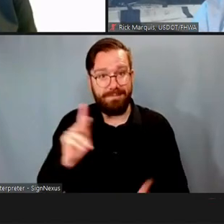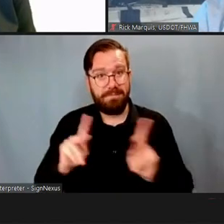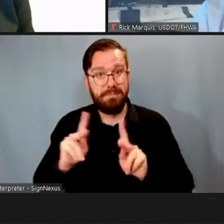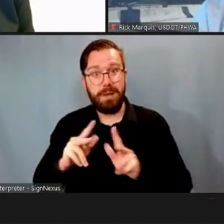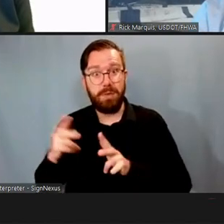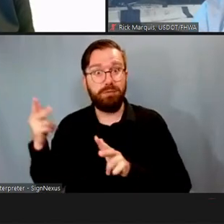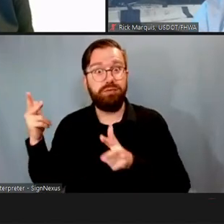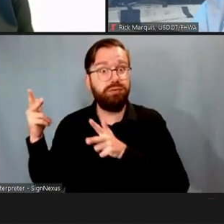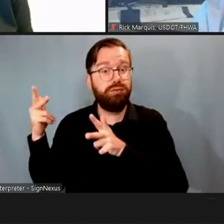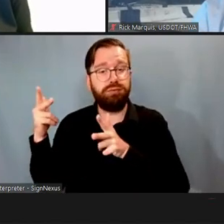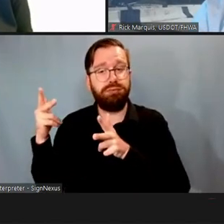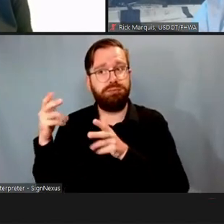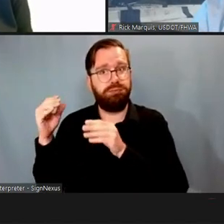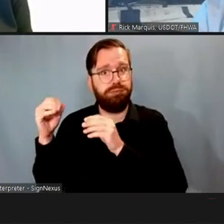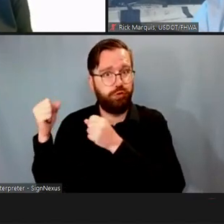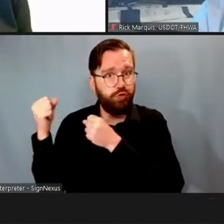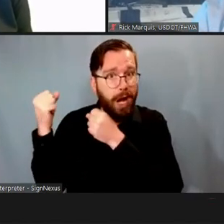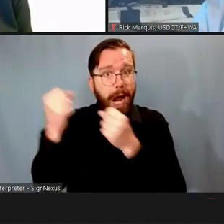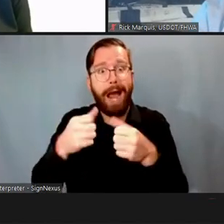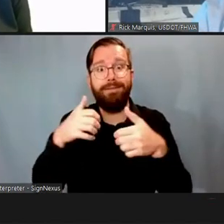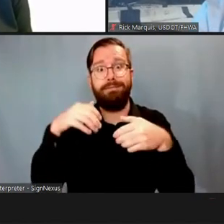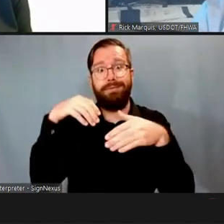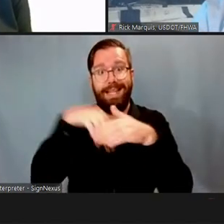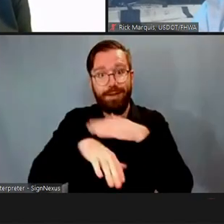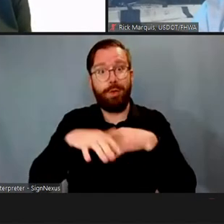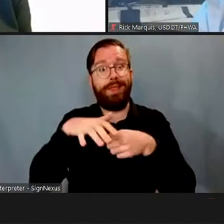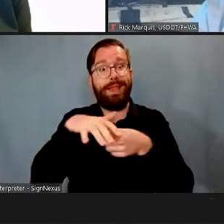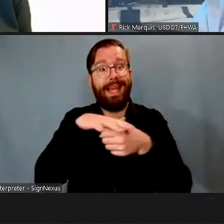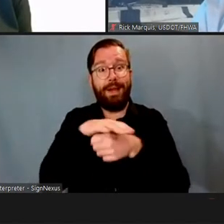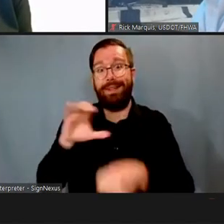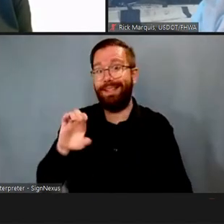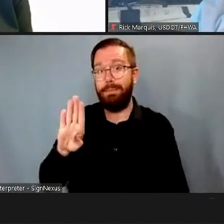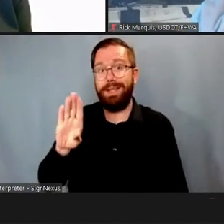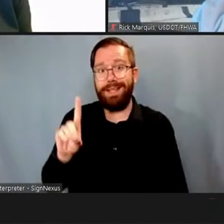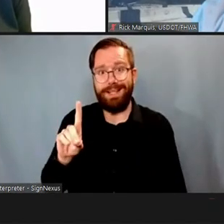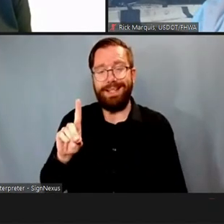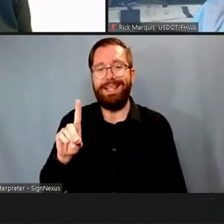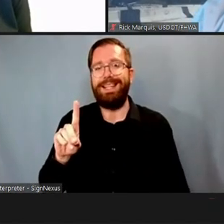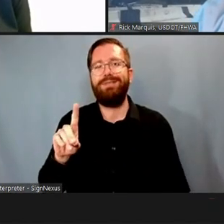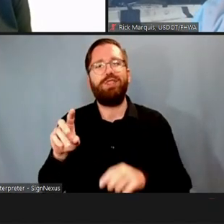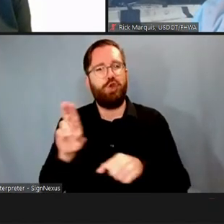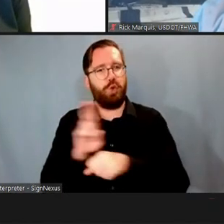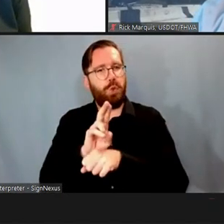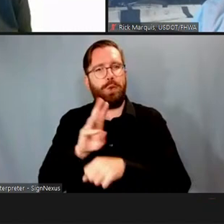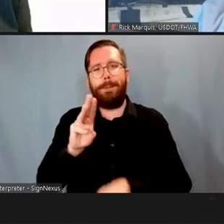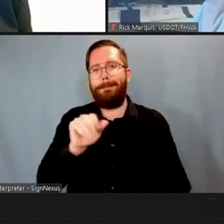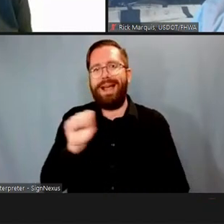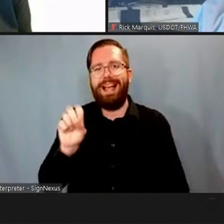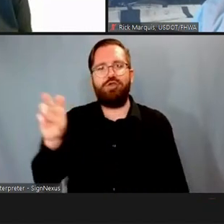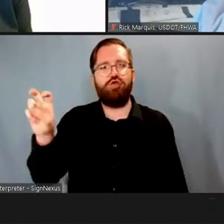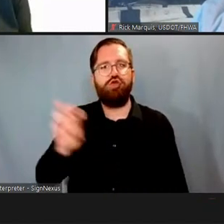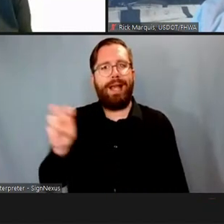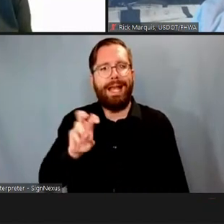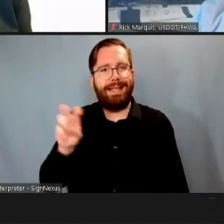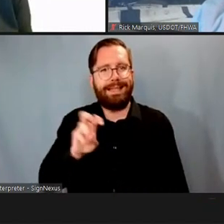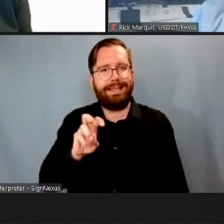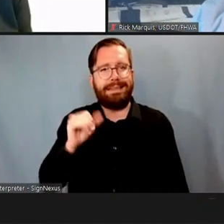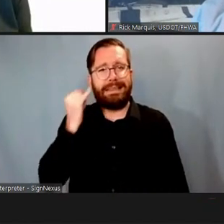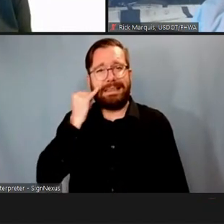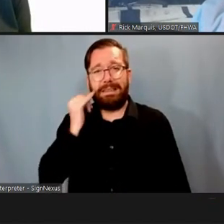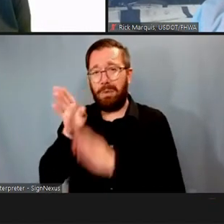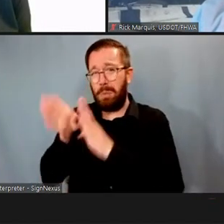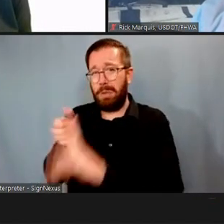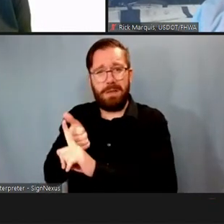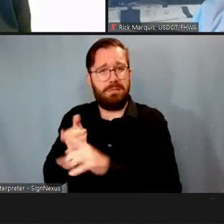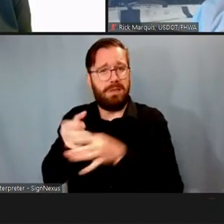transit uh the people who remain in private vehicles should pay their fair share